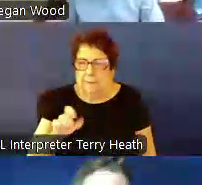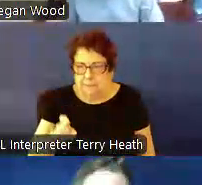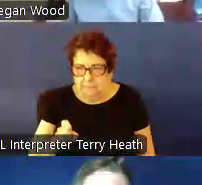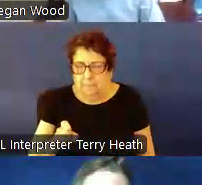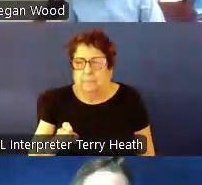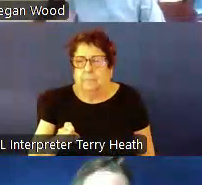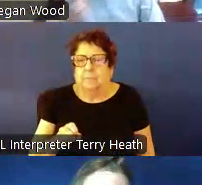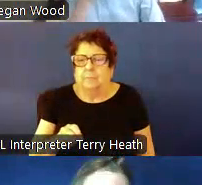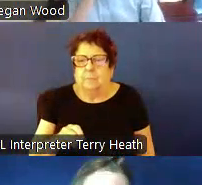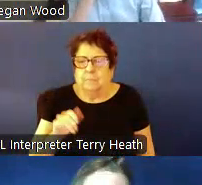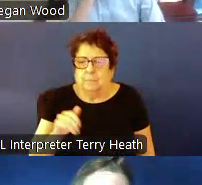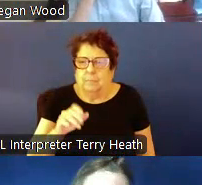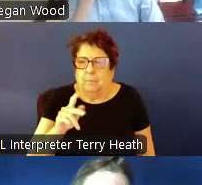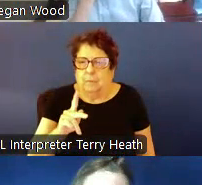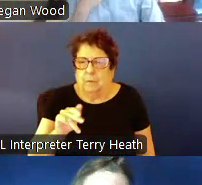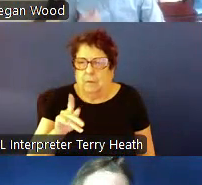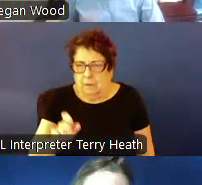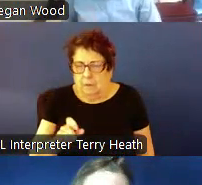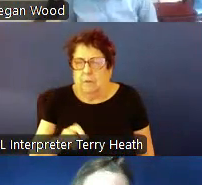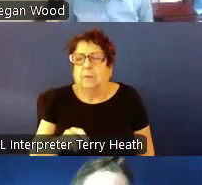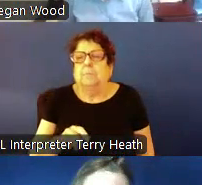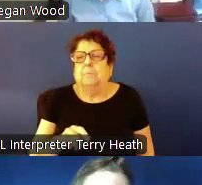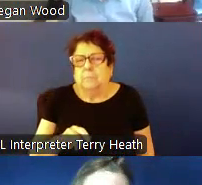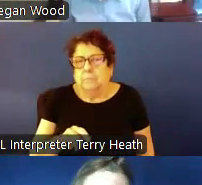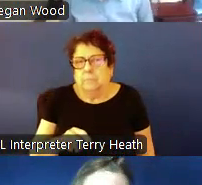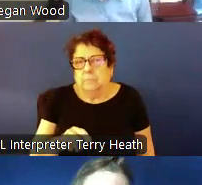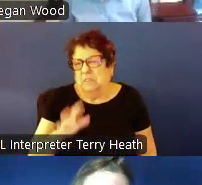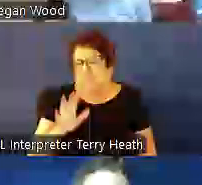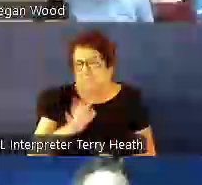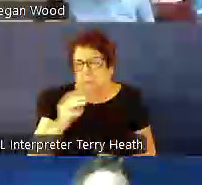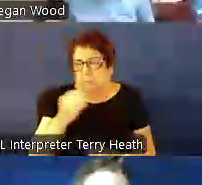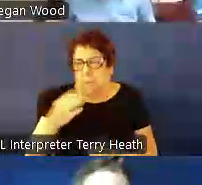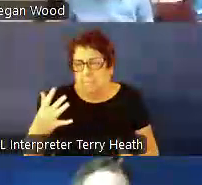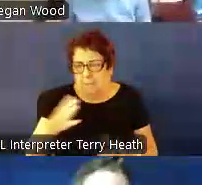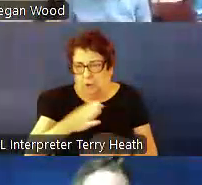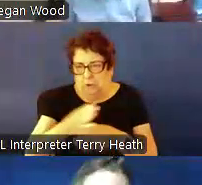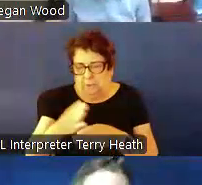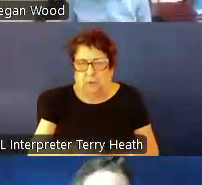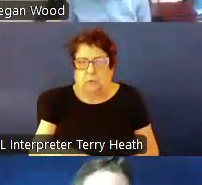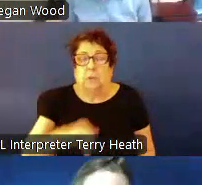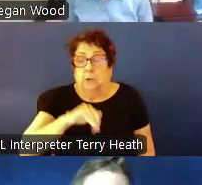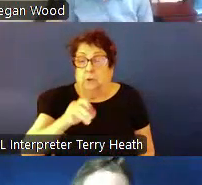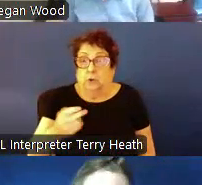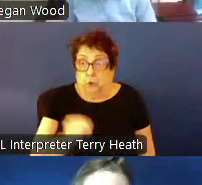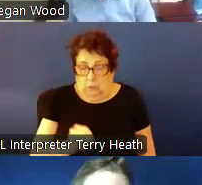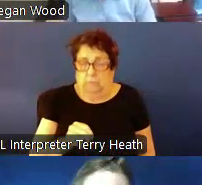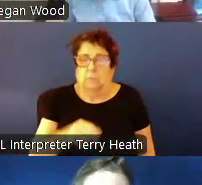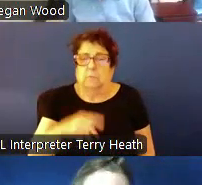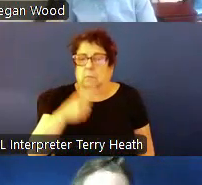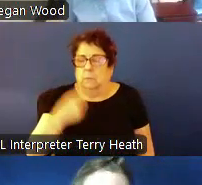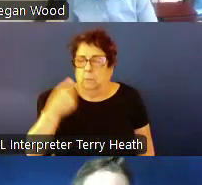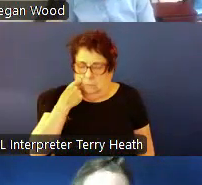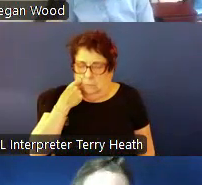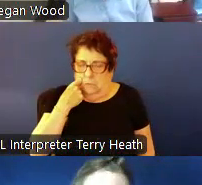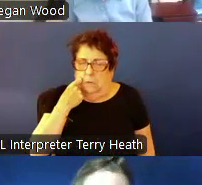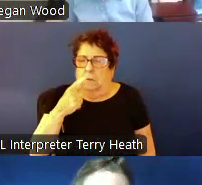information specialist that Annette works with. So John is a client who had recently moved from a homeless camp